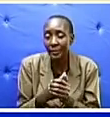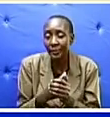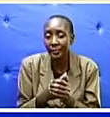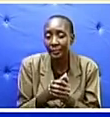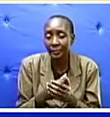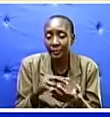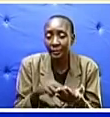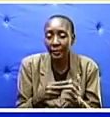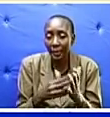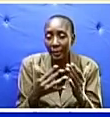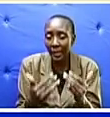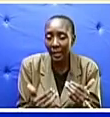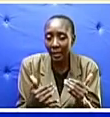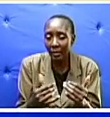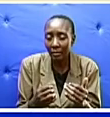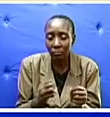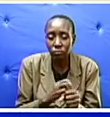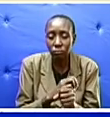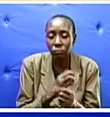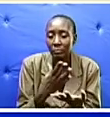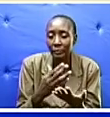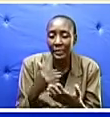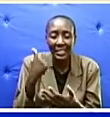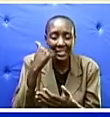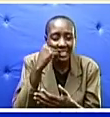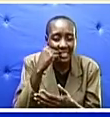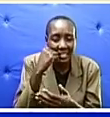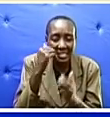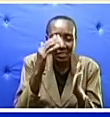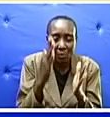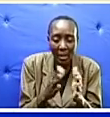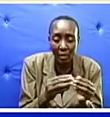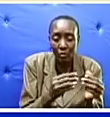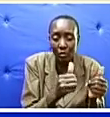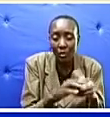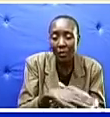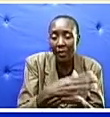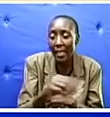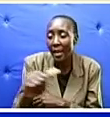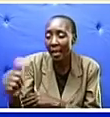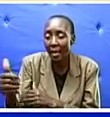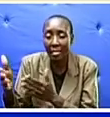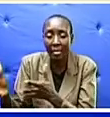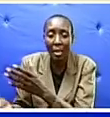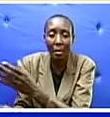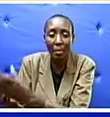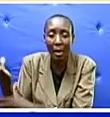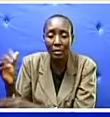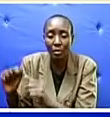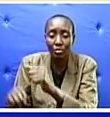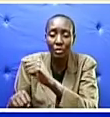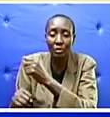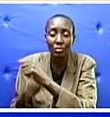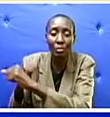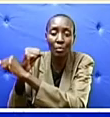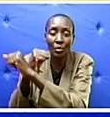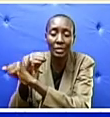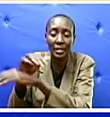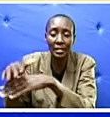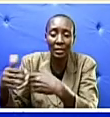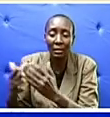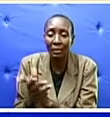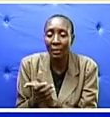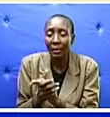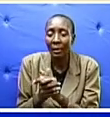one pandemic and another pandemic again. So then how can we cushion them? What I can advise